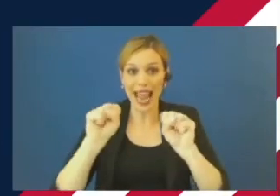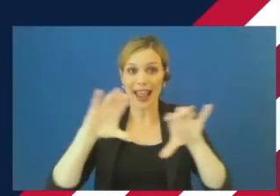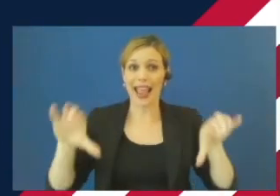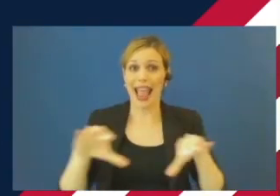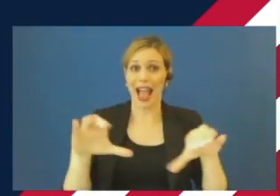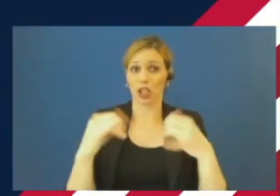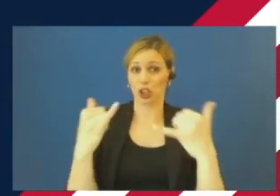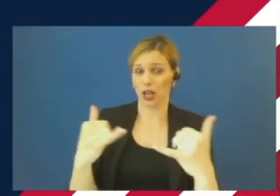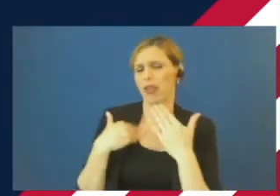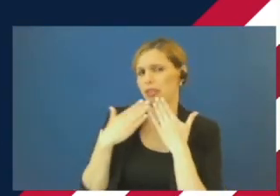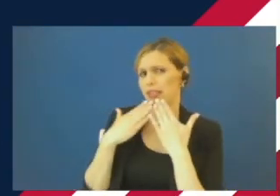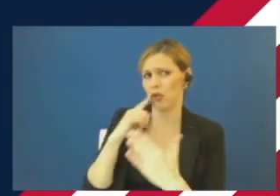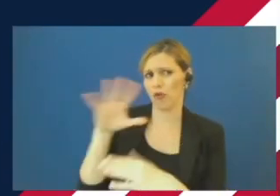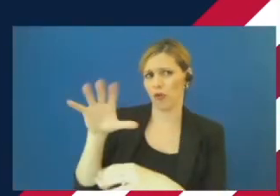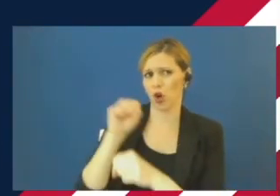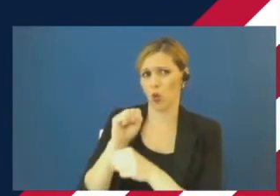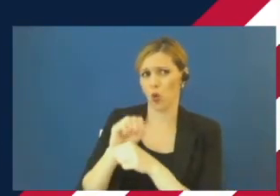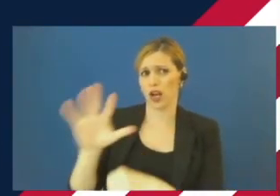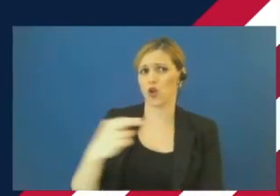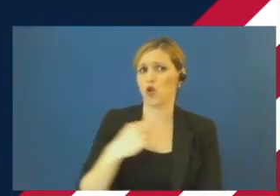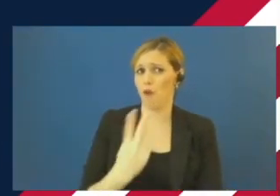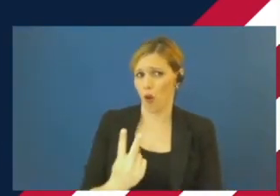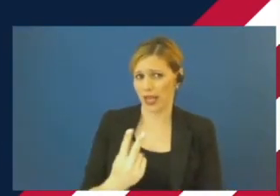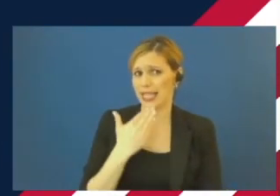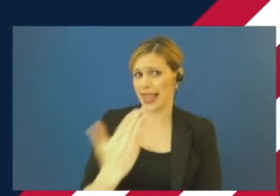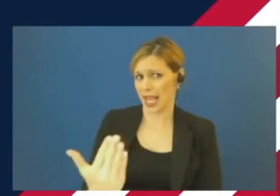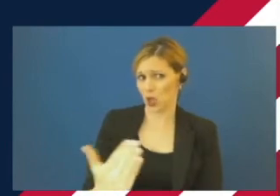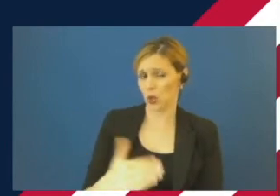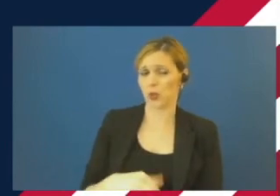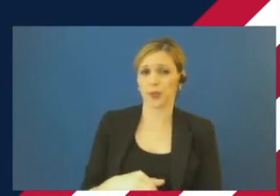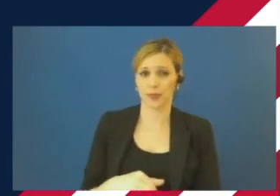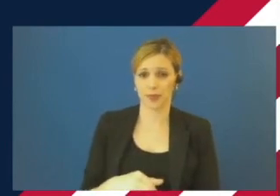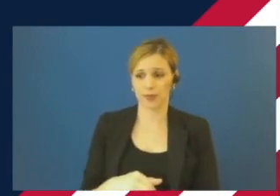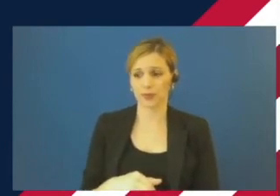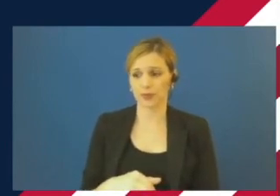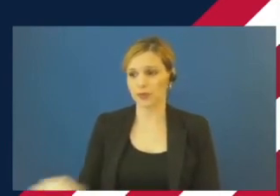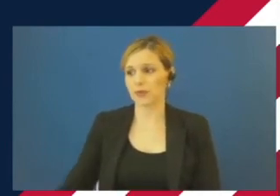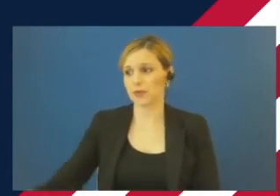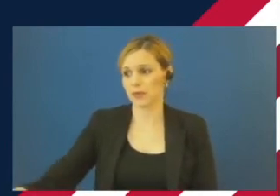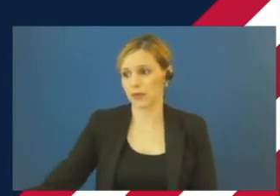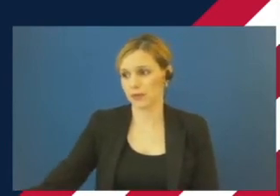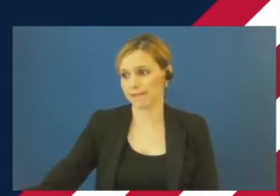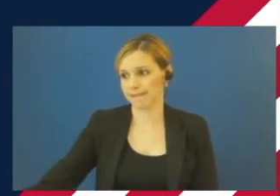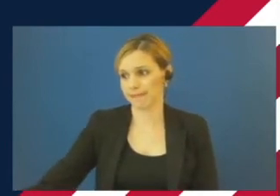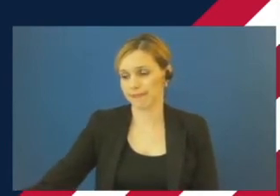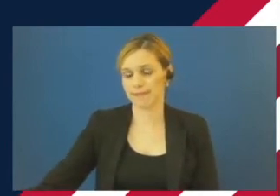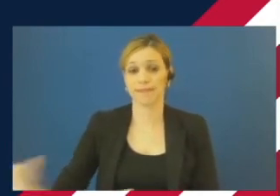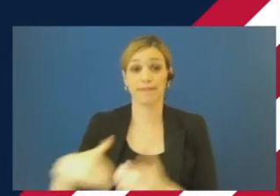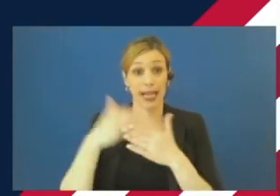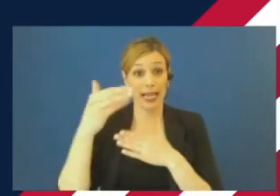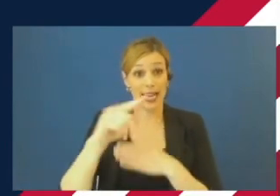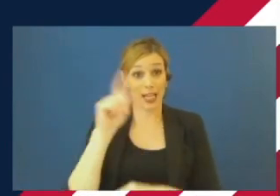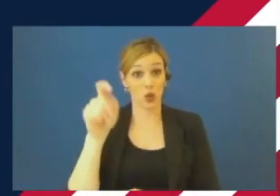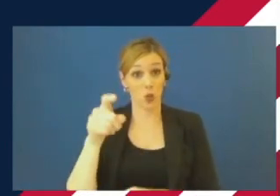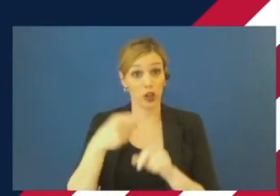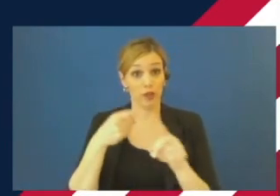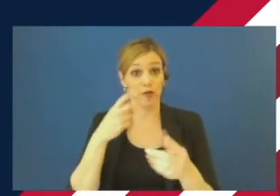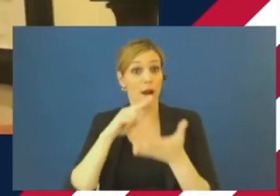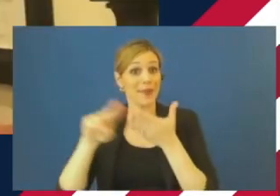your work and for your voice. Thank you, Josh. Thank you. Our next question is from Secretary